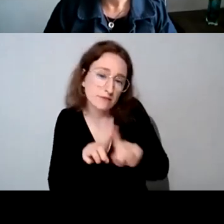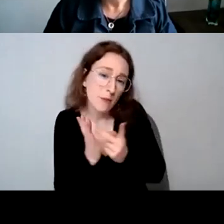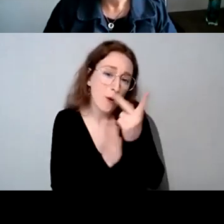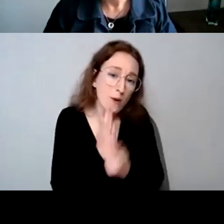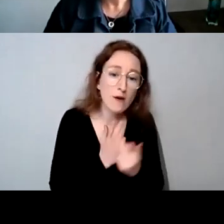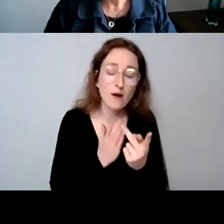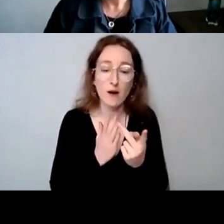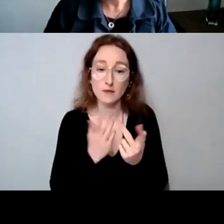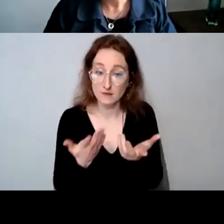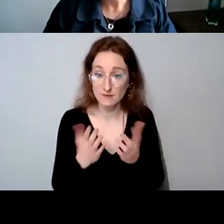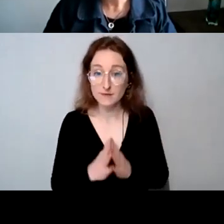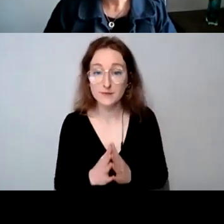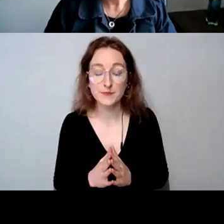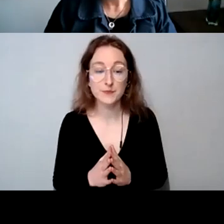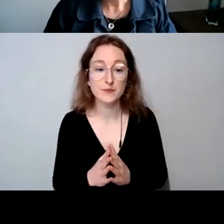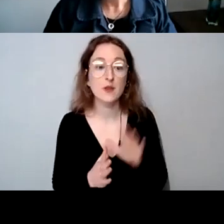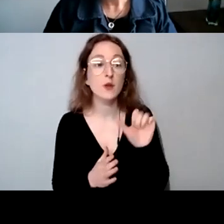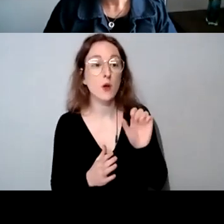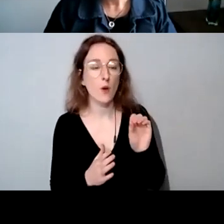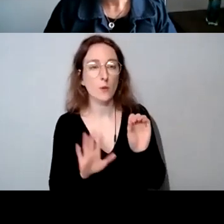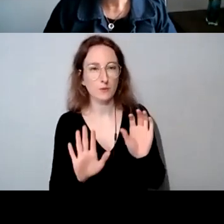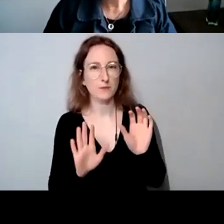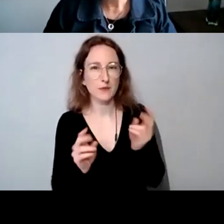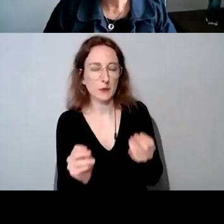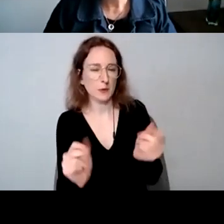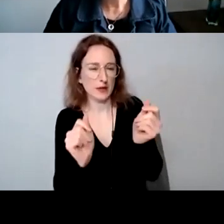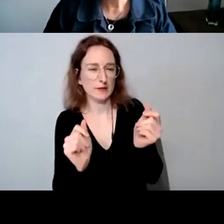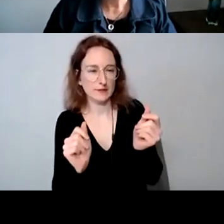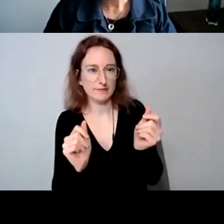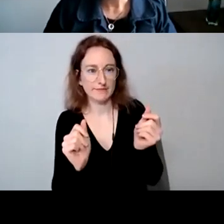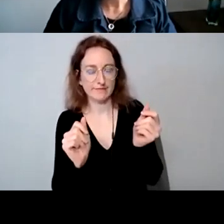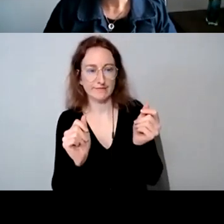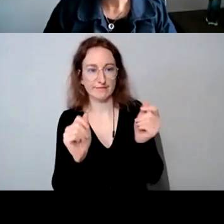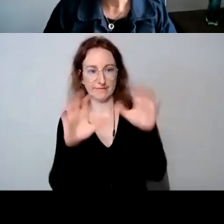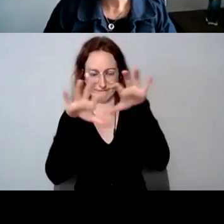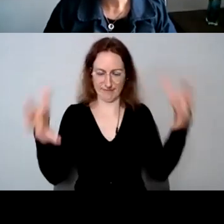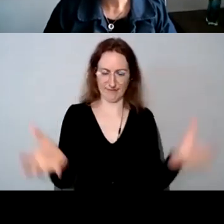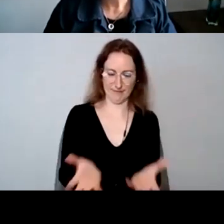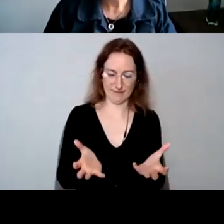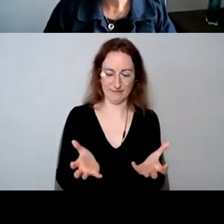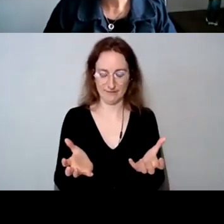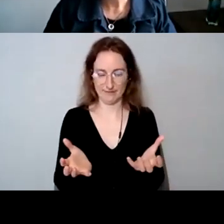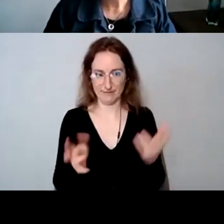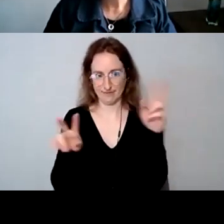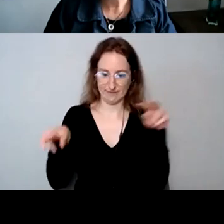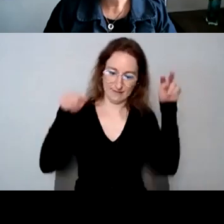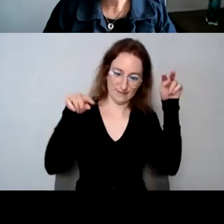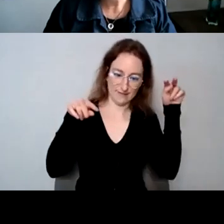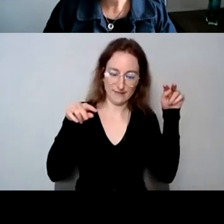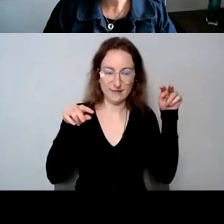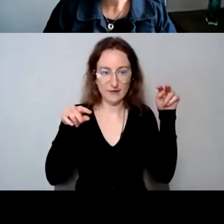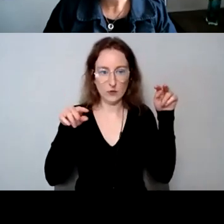they can make use of. And so just to give you a quick overview, which is just really to map